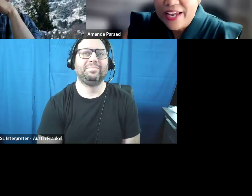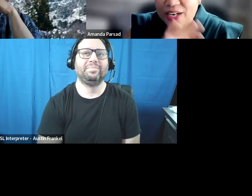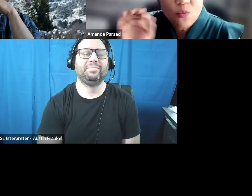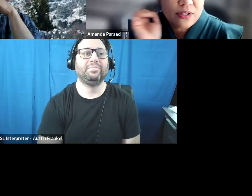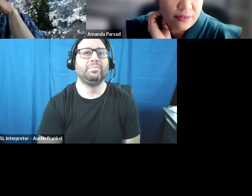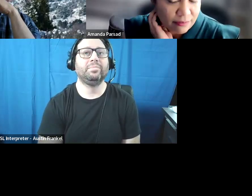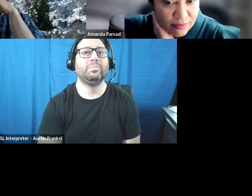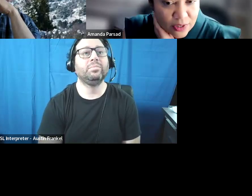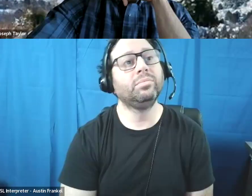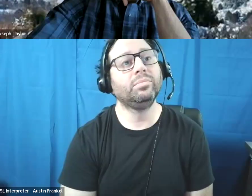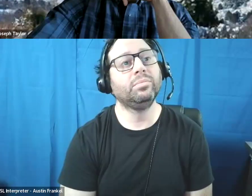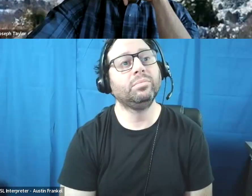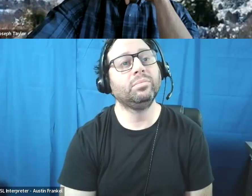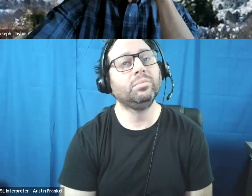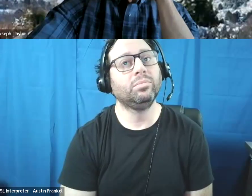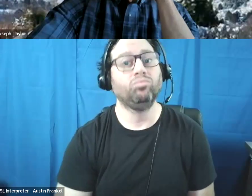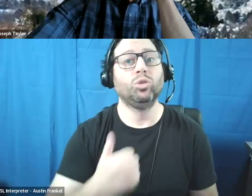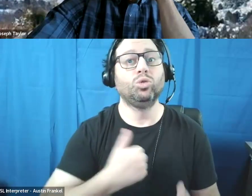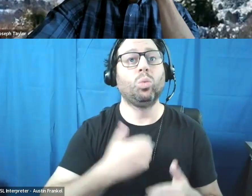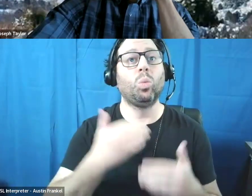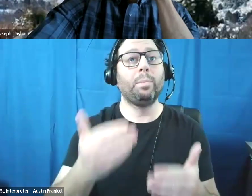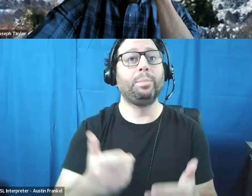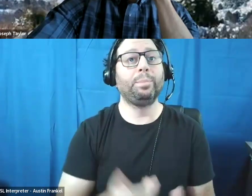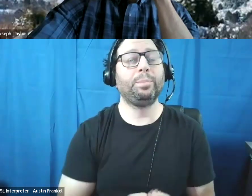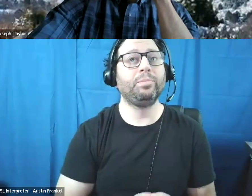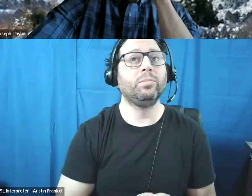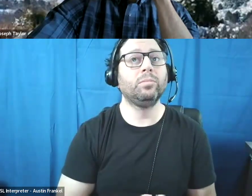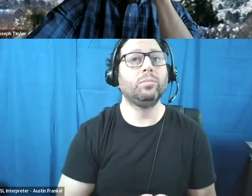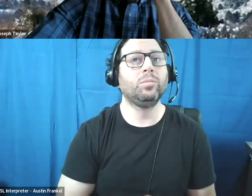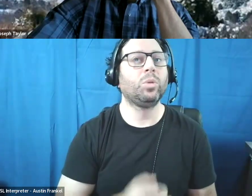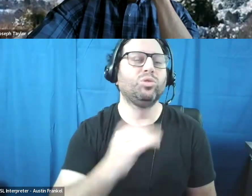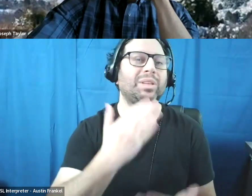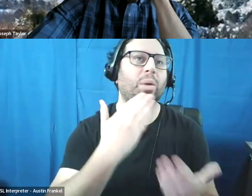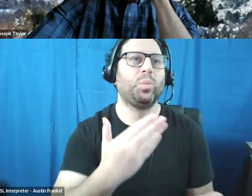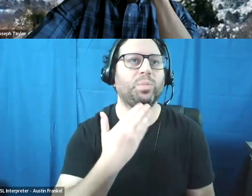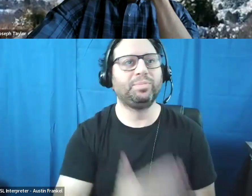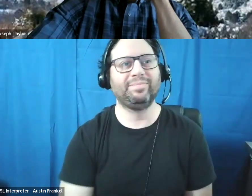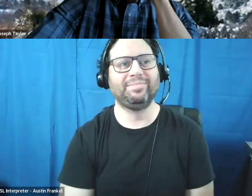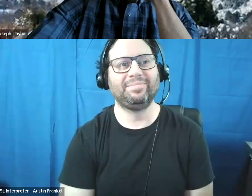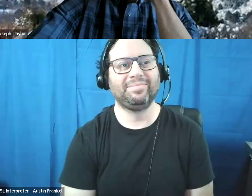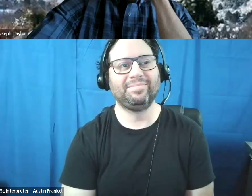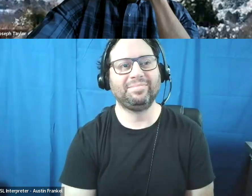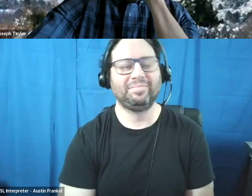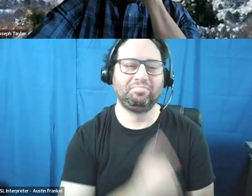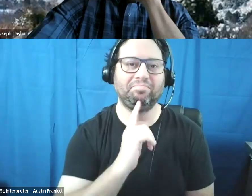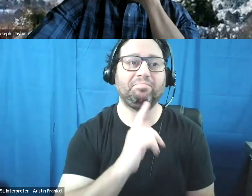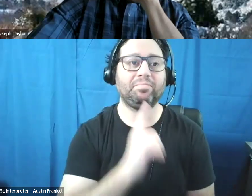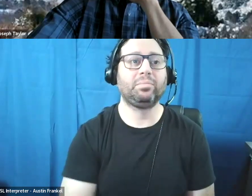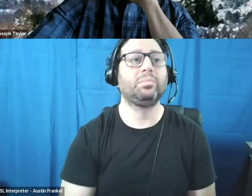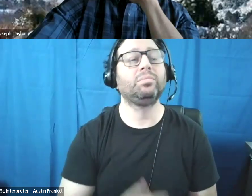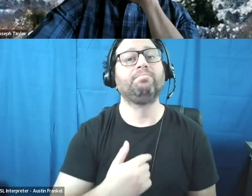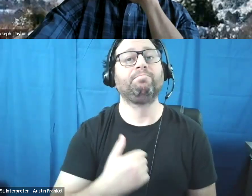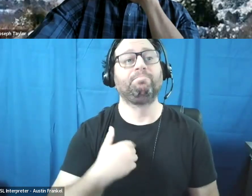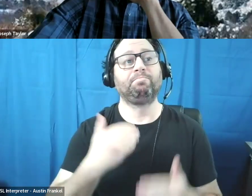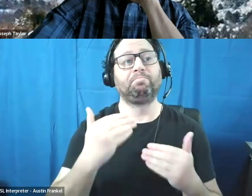Did anyone go ahead? I'm sorry. It was just a thank you. Of course. I was going to